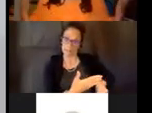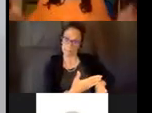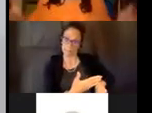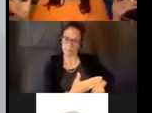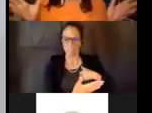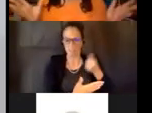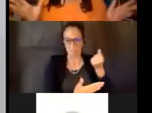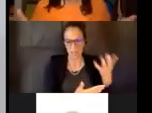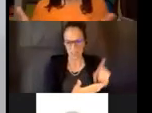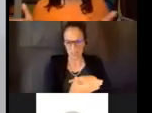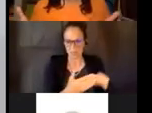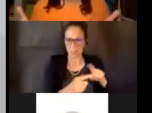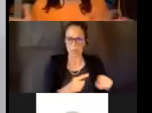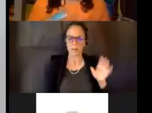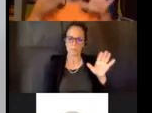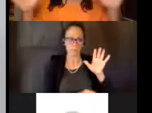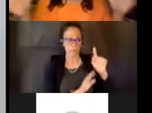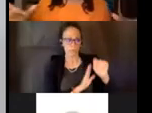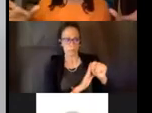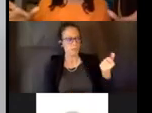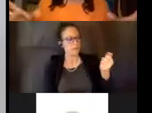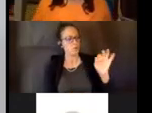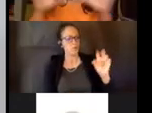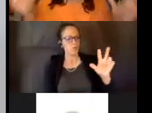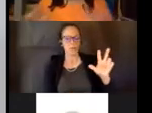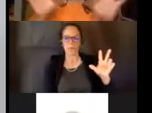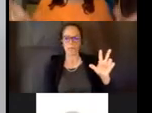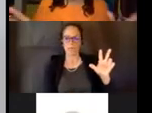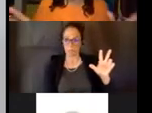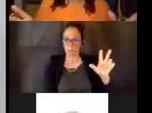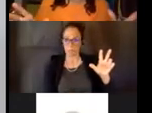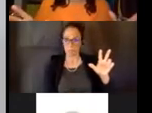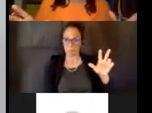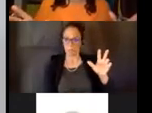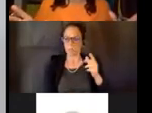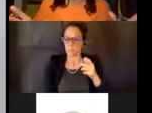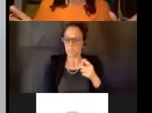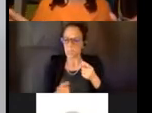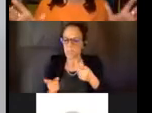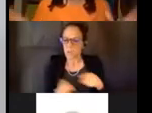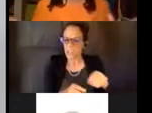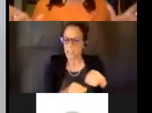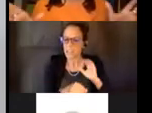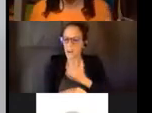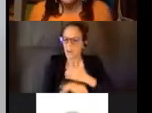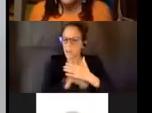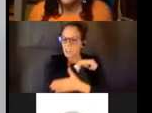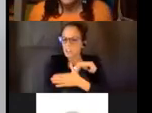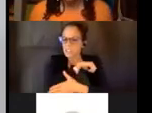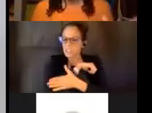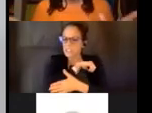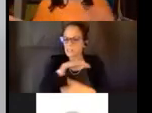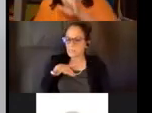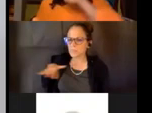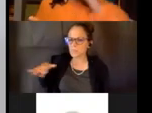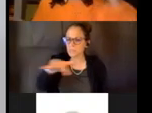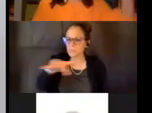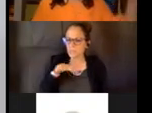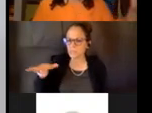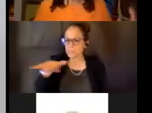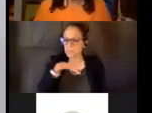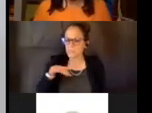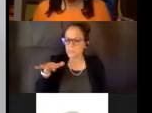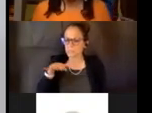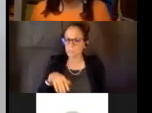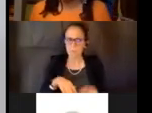so 1903, what was happening like around that time, right? You know, for everybody else, right? And I always go